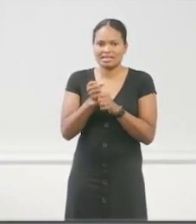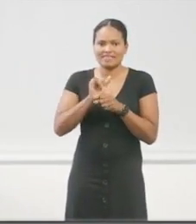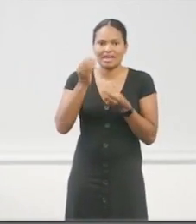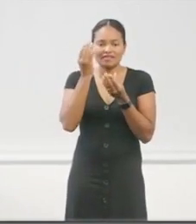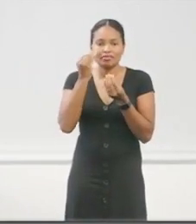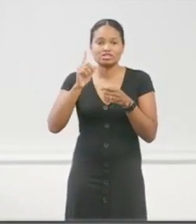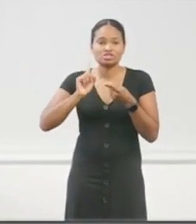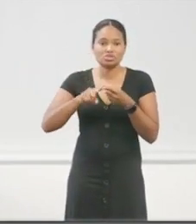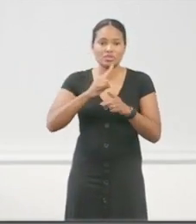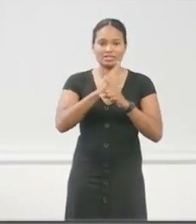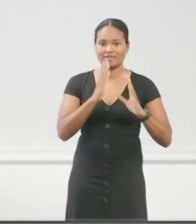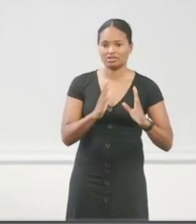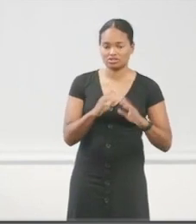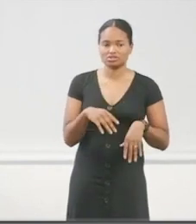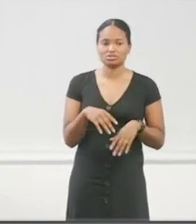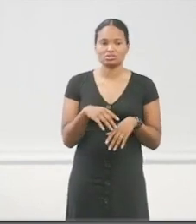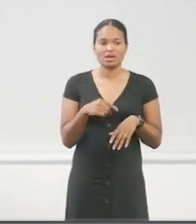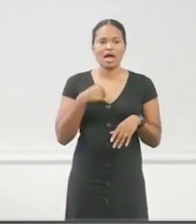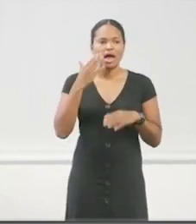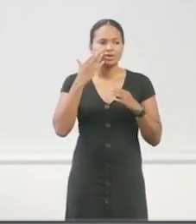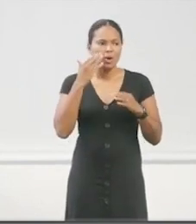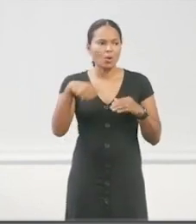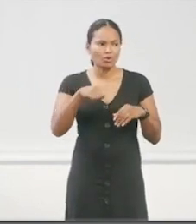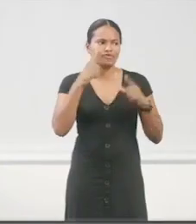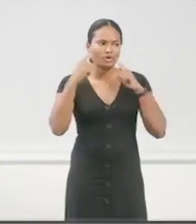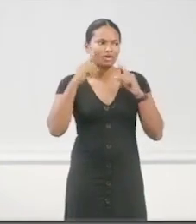it? And I know everyone has heard of the FBI, right?